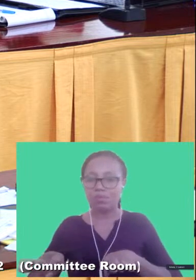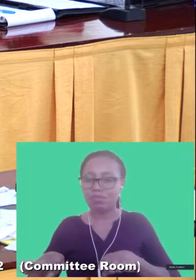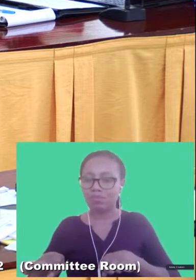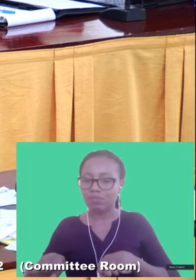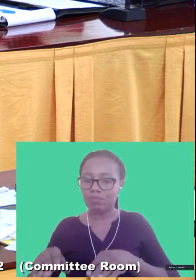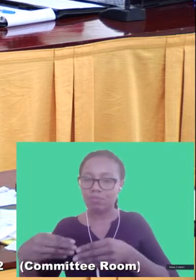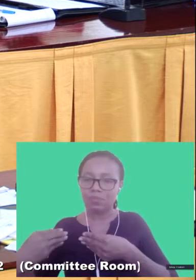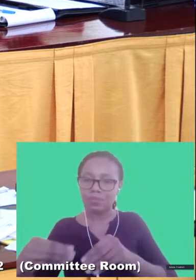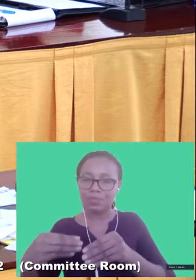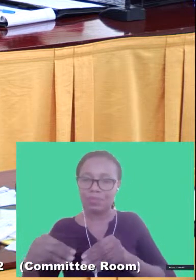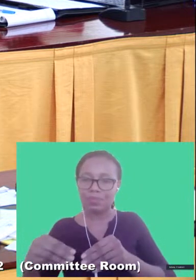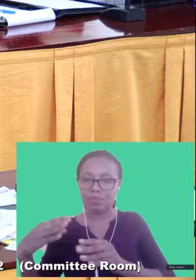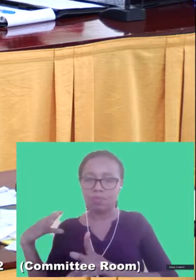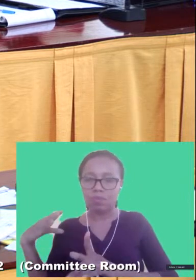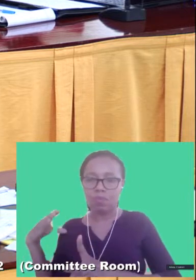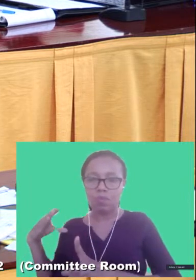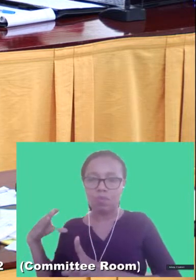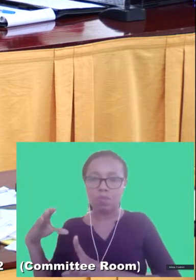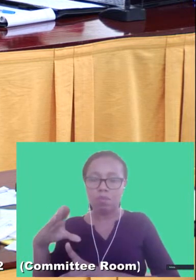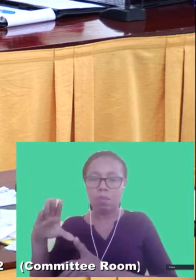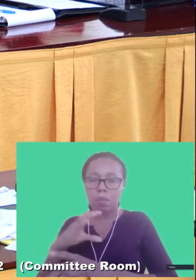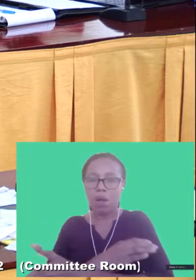development policy framework.